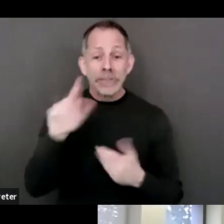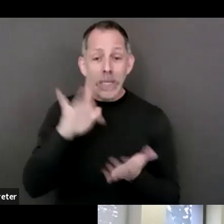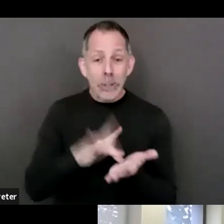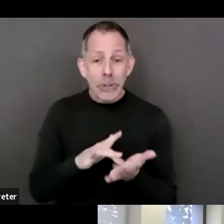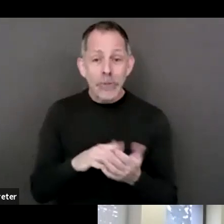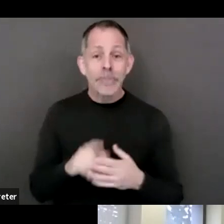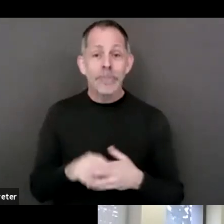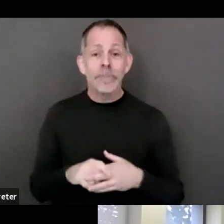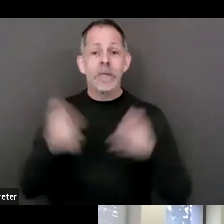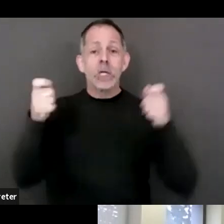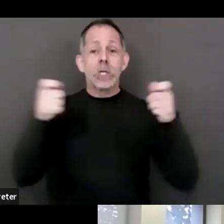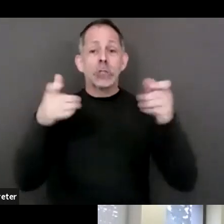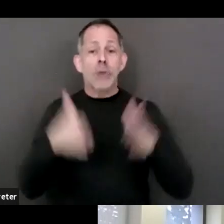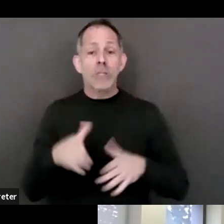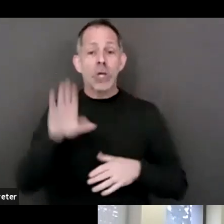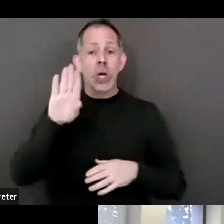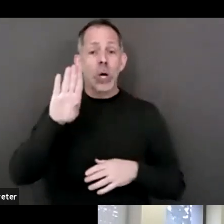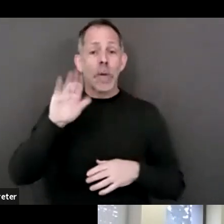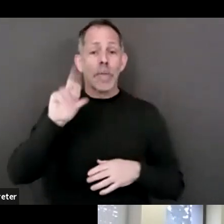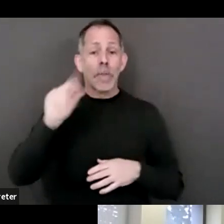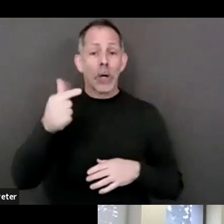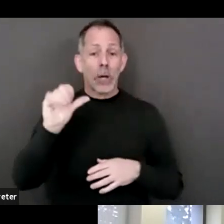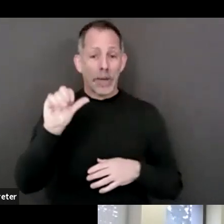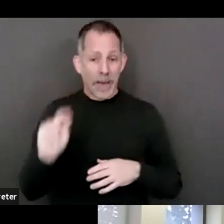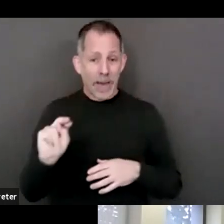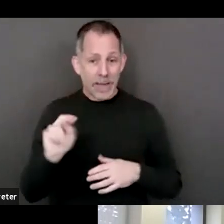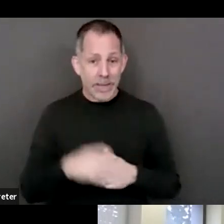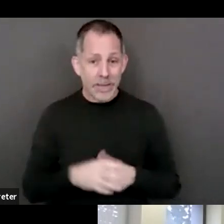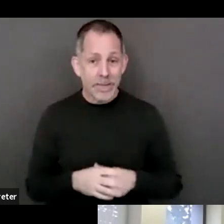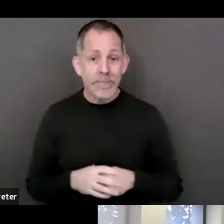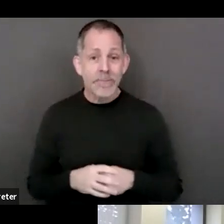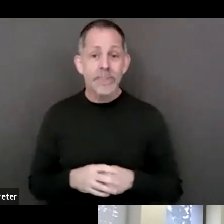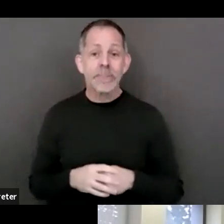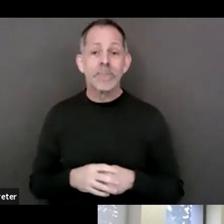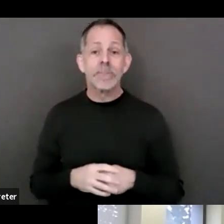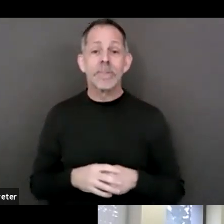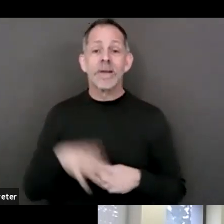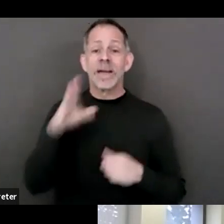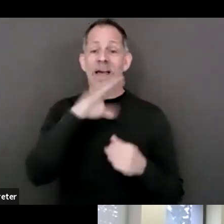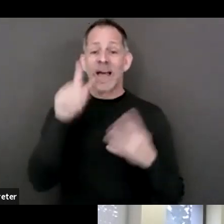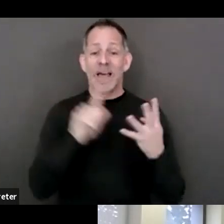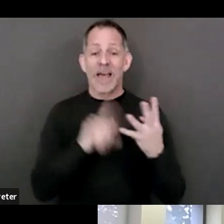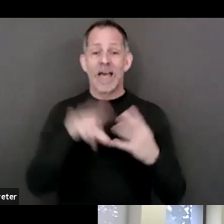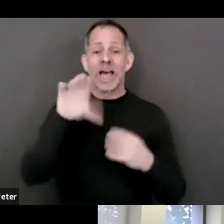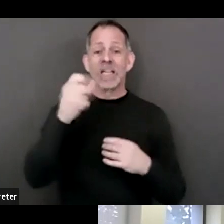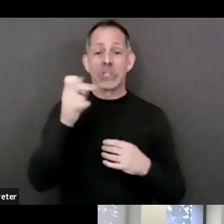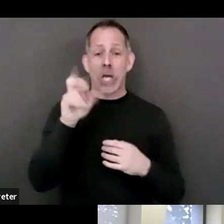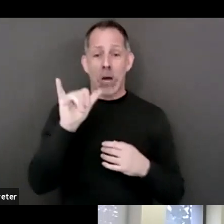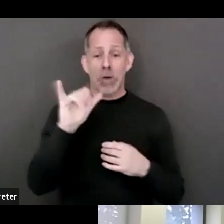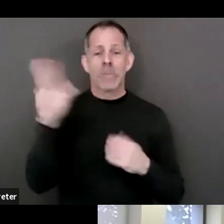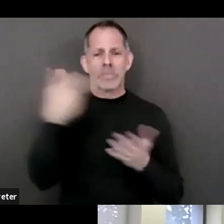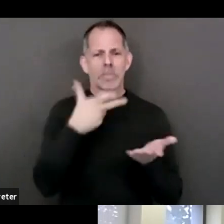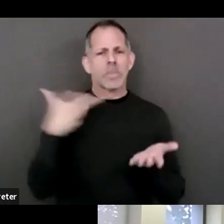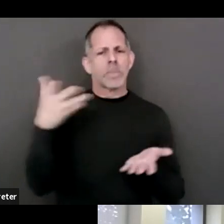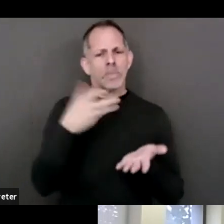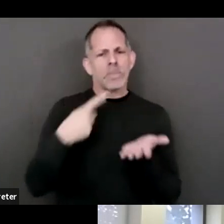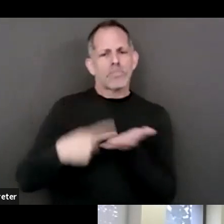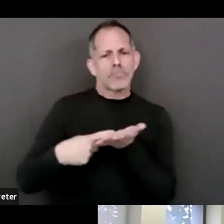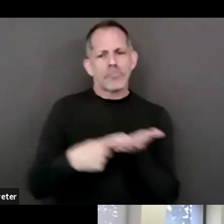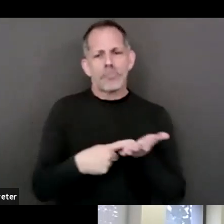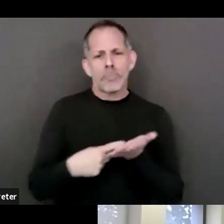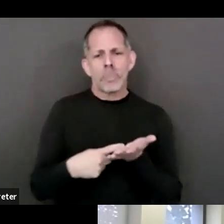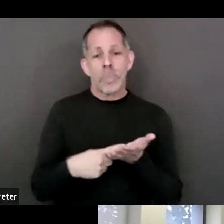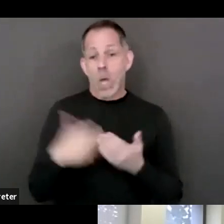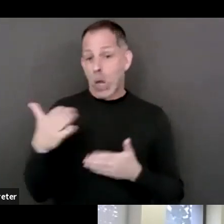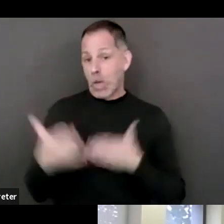discussed, and or mass vaccination clinics right now. Looking forward for the next few weeks, the